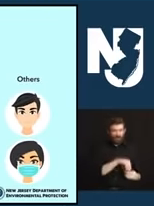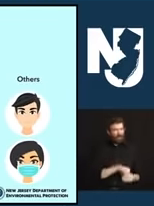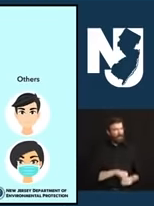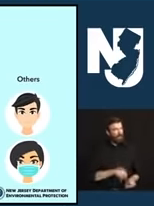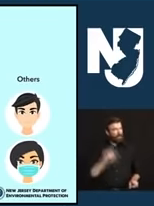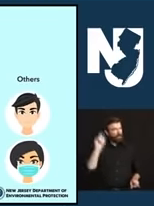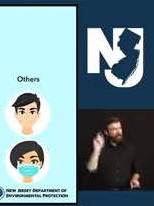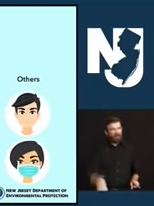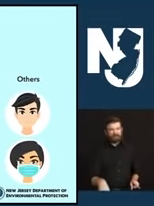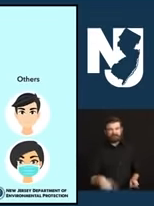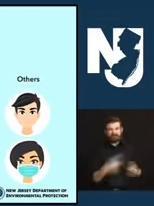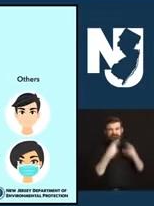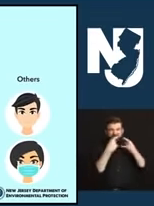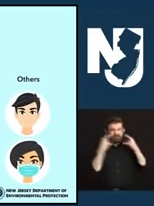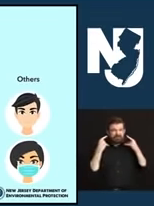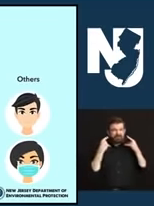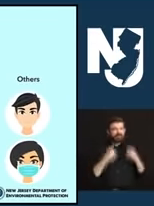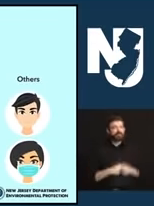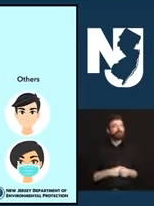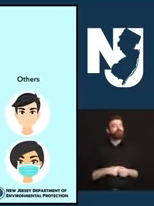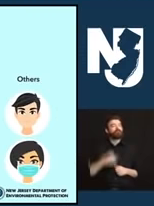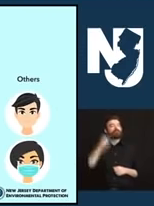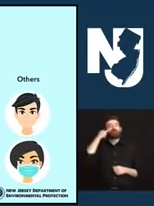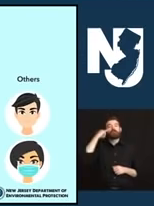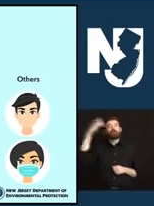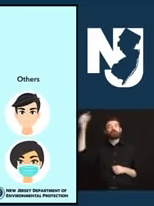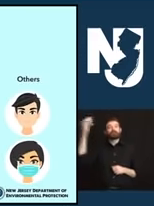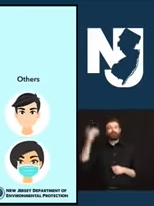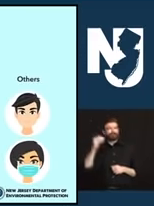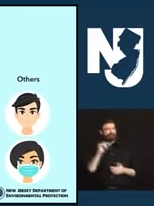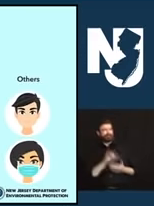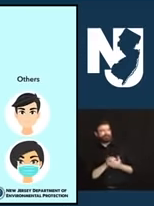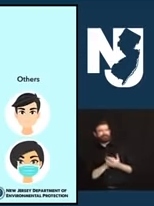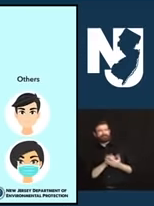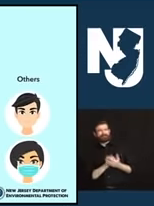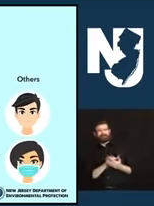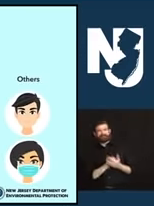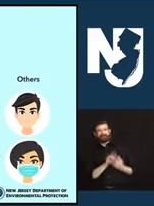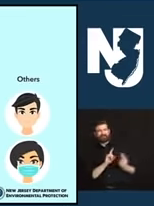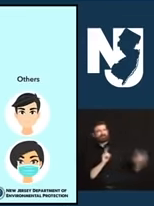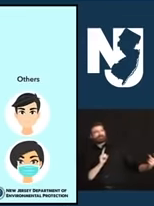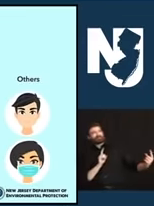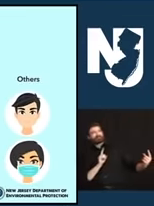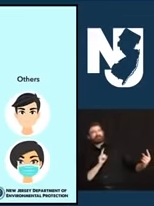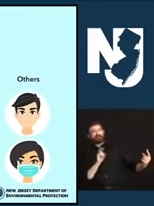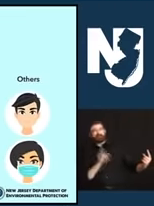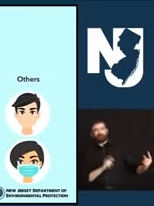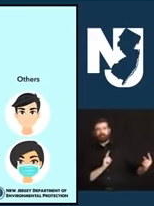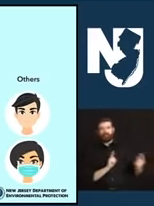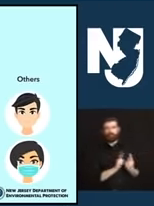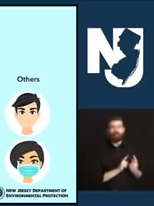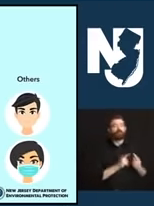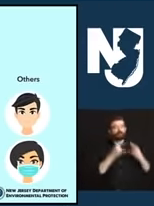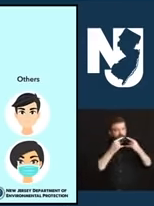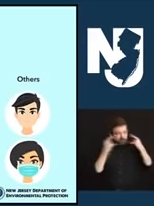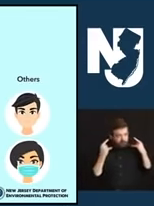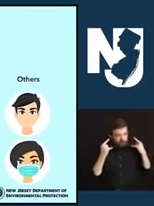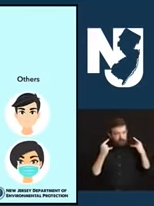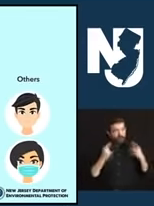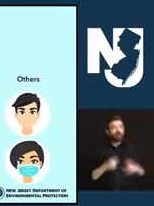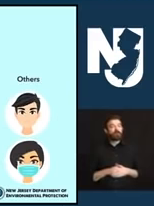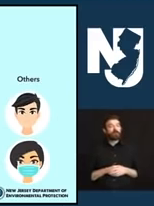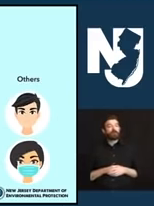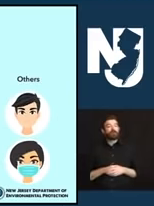a safe distance from others, even outside. We can't be lulled into complacency and think it's okay to crowd around